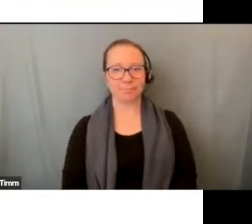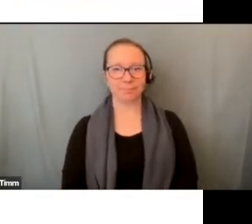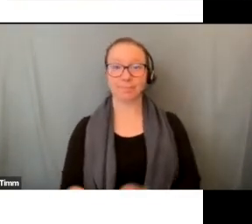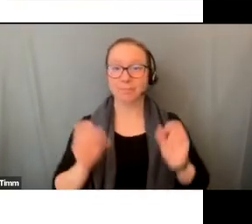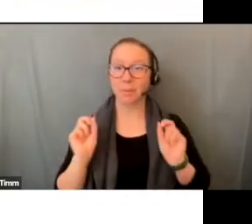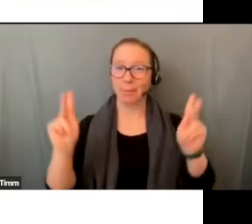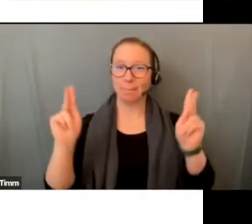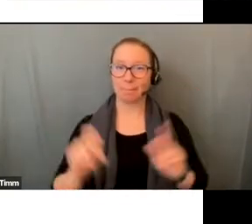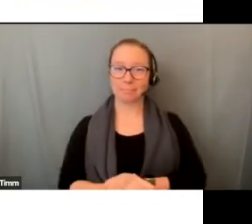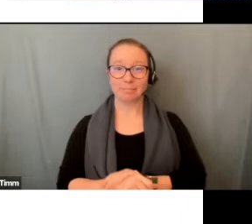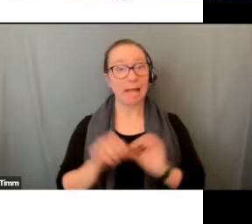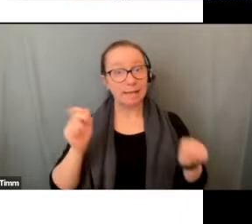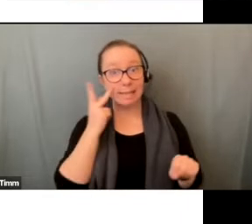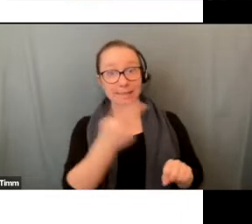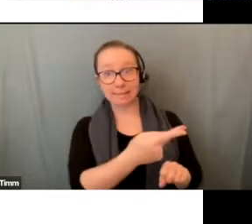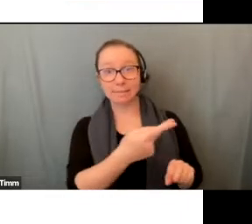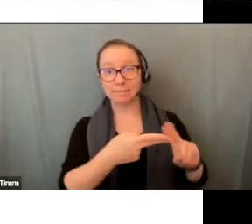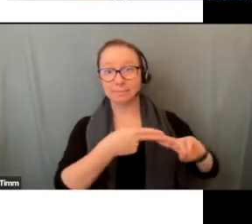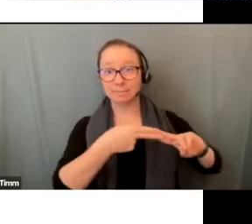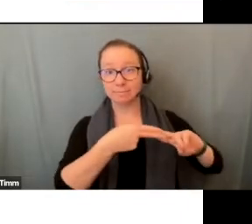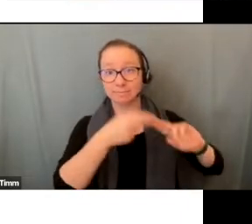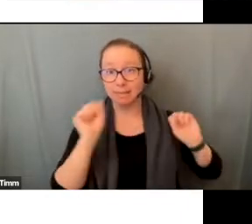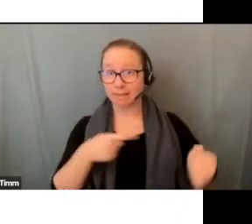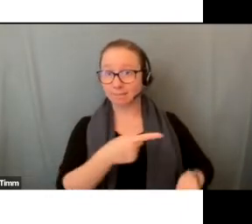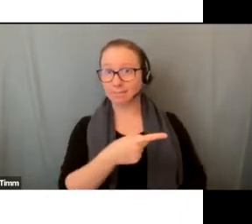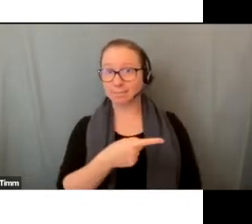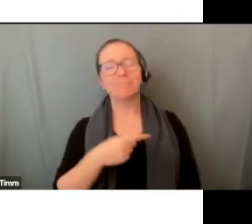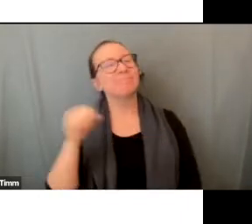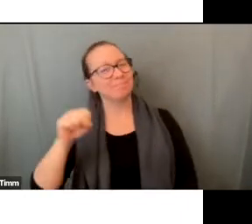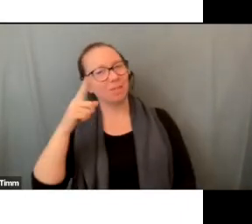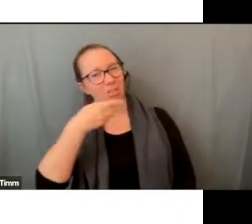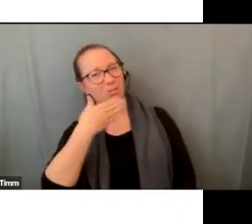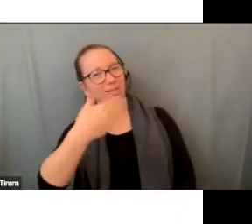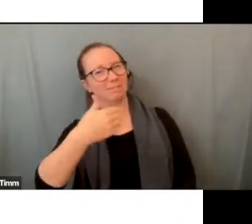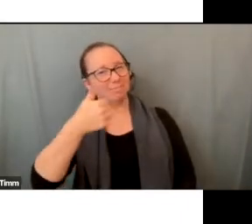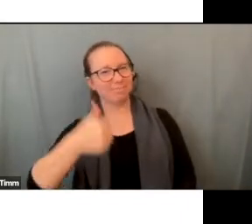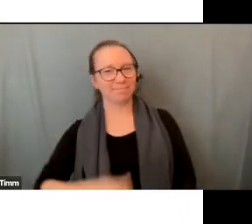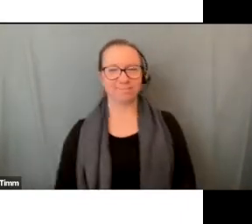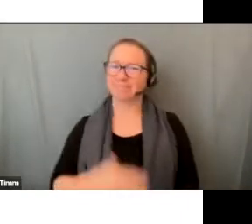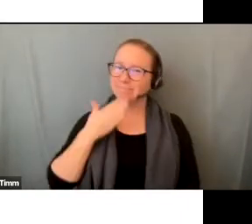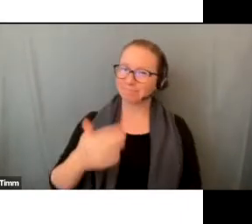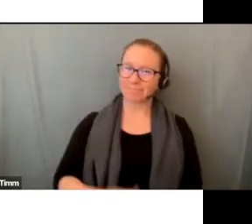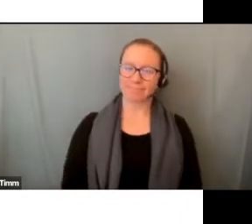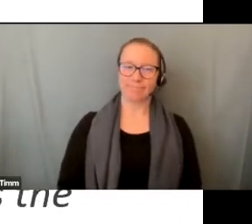Okay. Can everyone see my screen okay? Or Jen, can you see my screen? Looks great. Great, thank you.